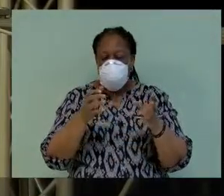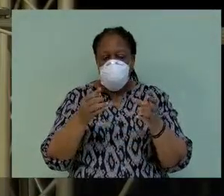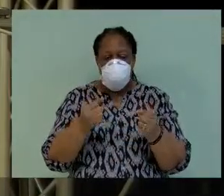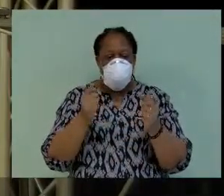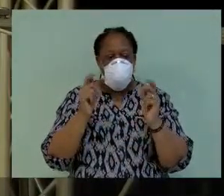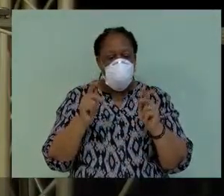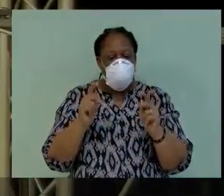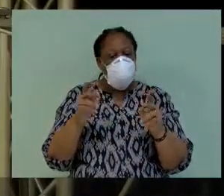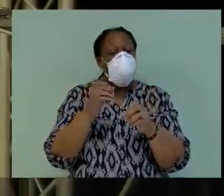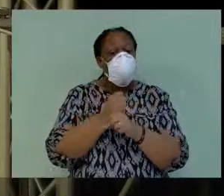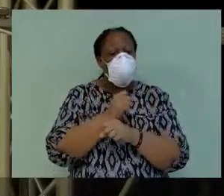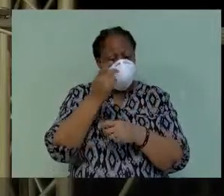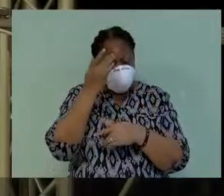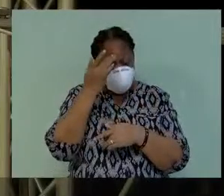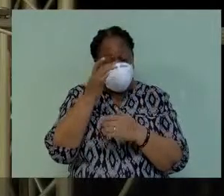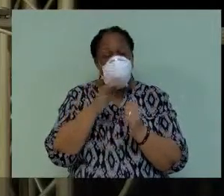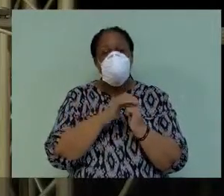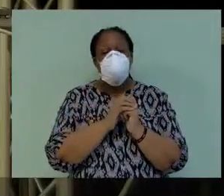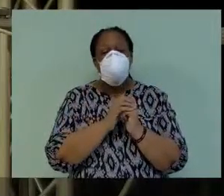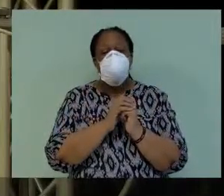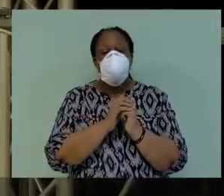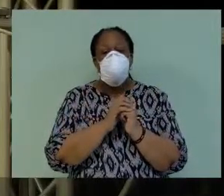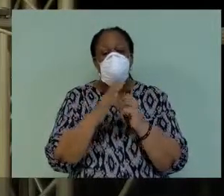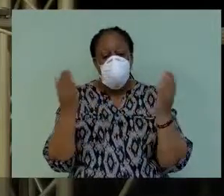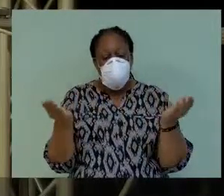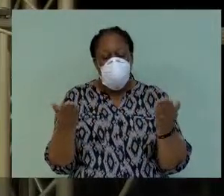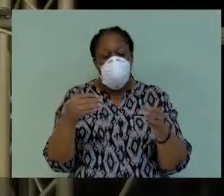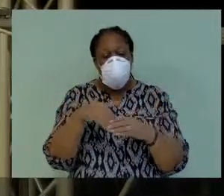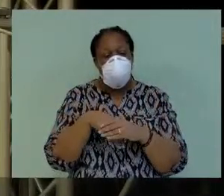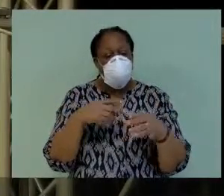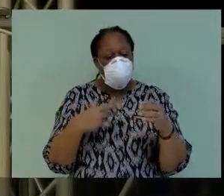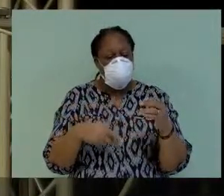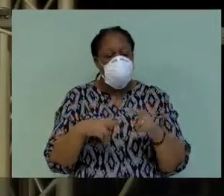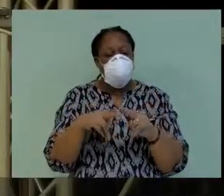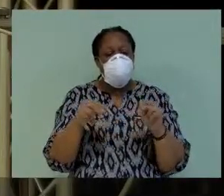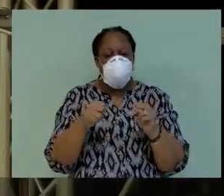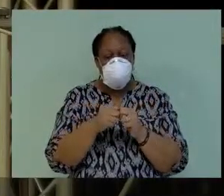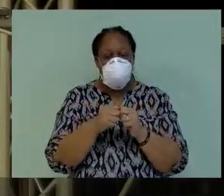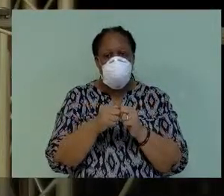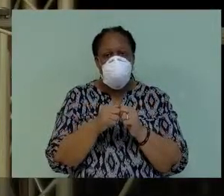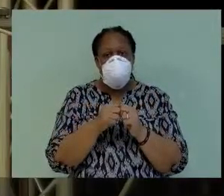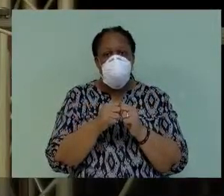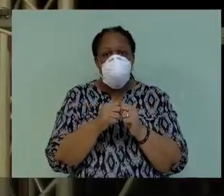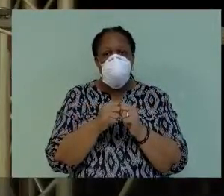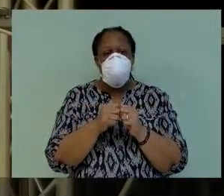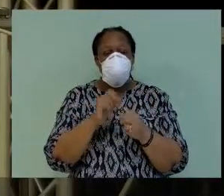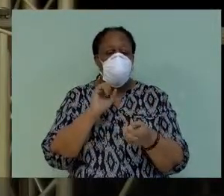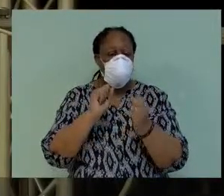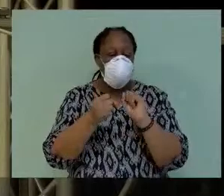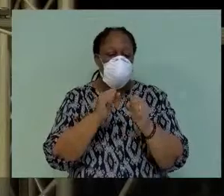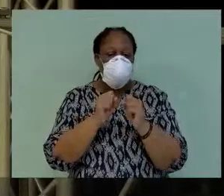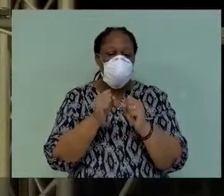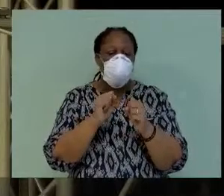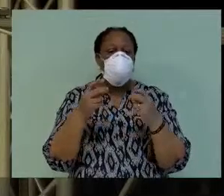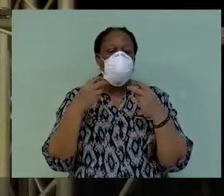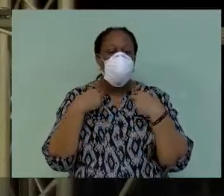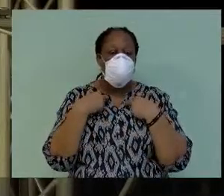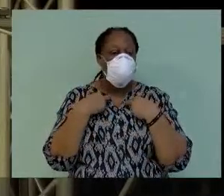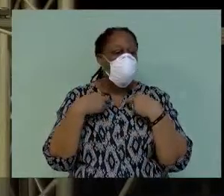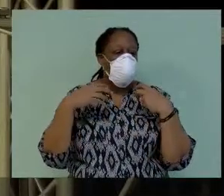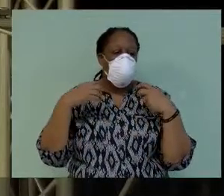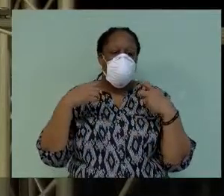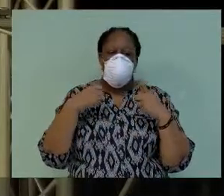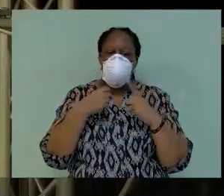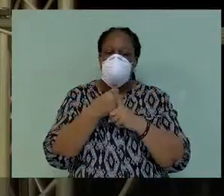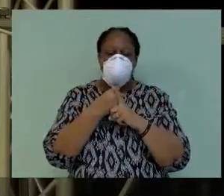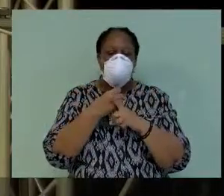our citizens. Here in the Federation of St. Kitts and Nevis, sports have been greatly impacted